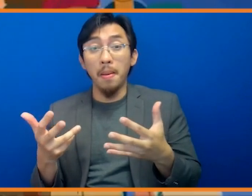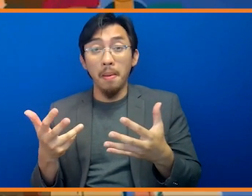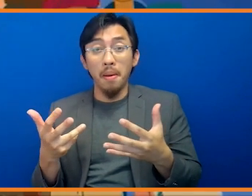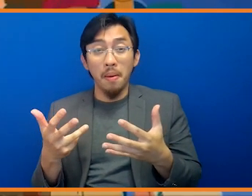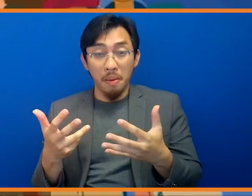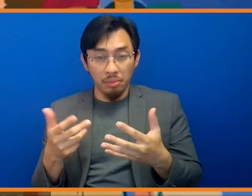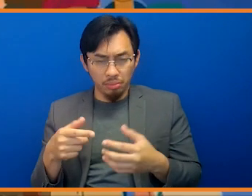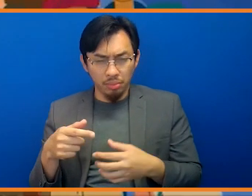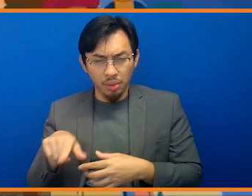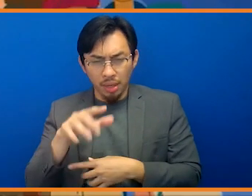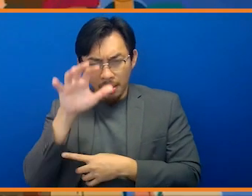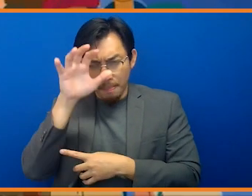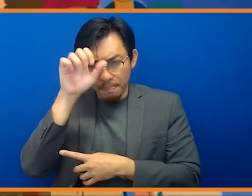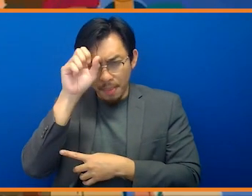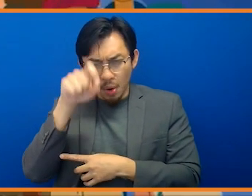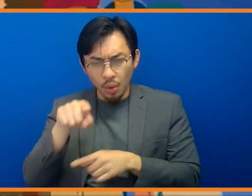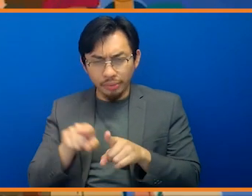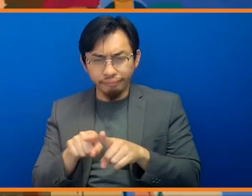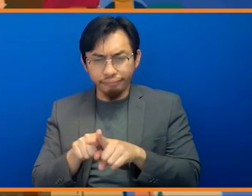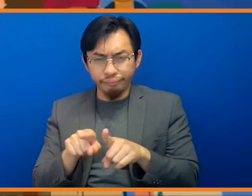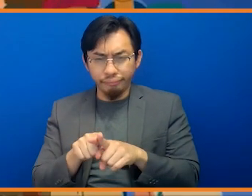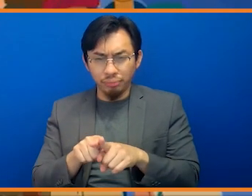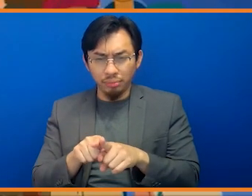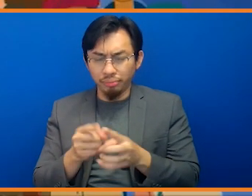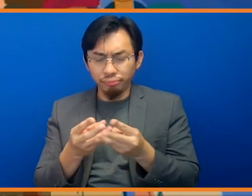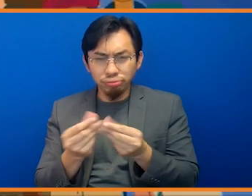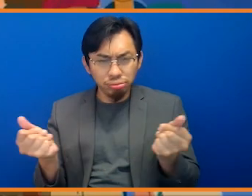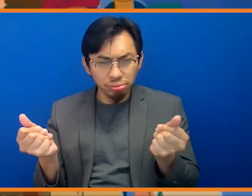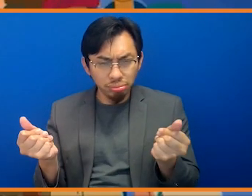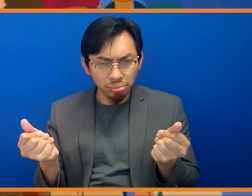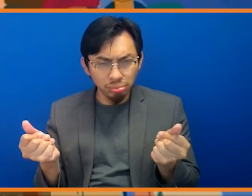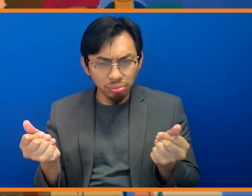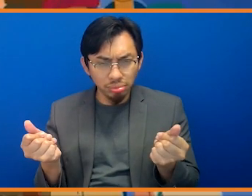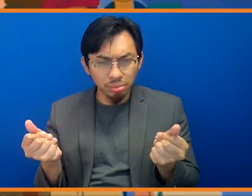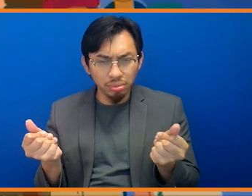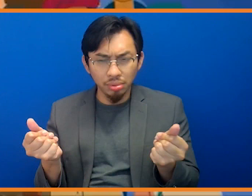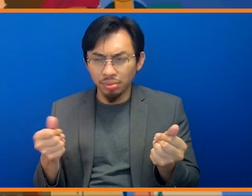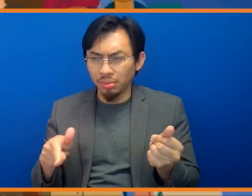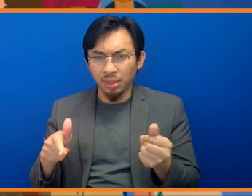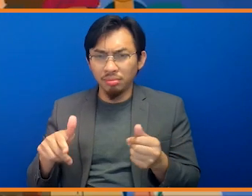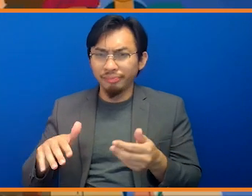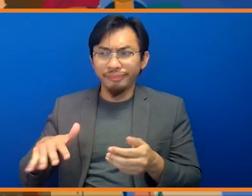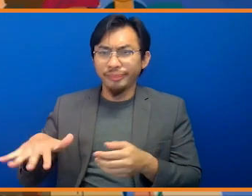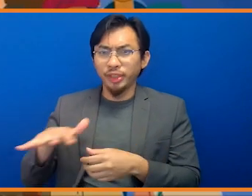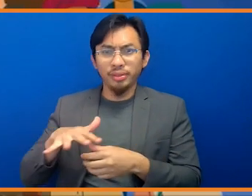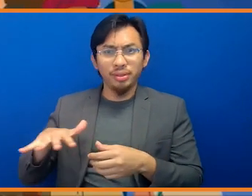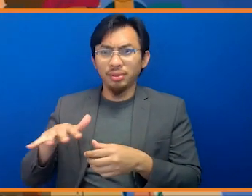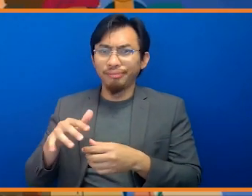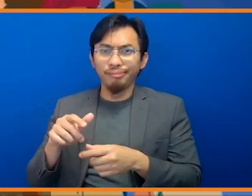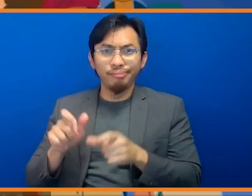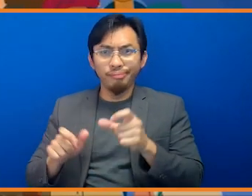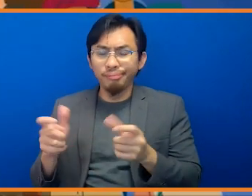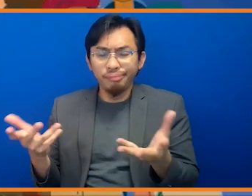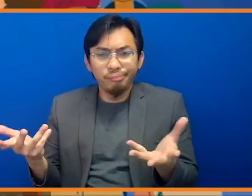Why did the memory of such a catastrophe disappear from society's memory in just a few years?